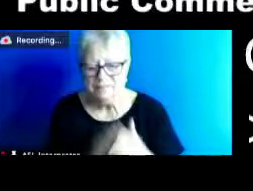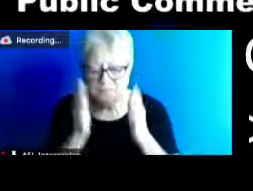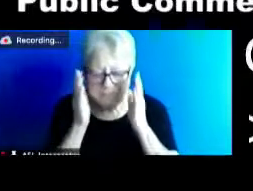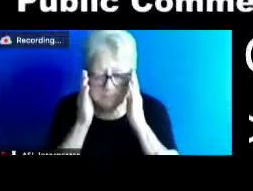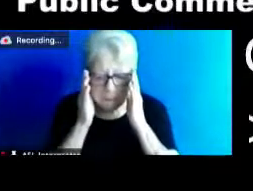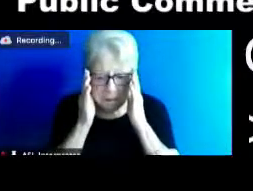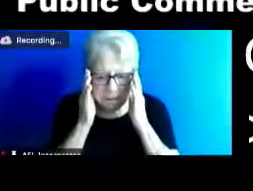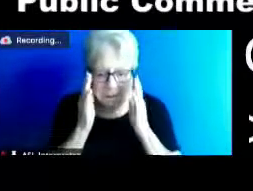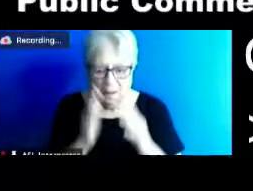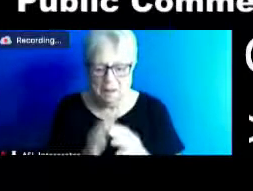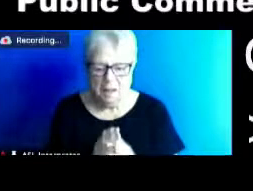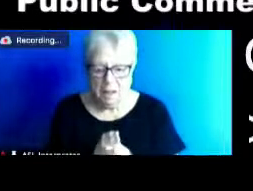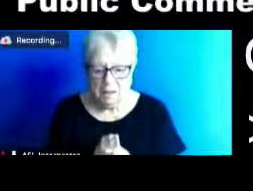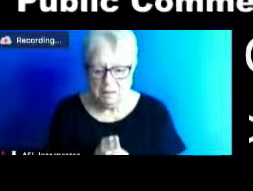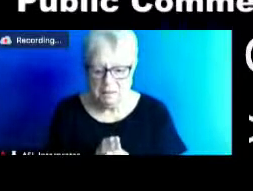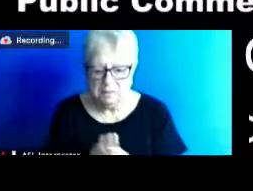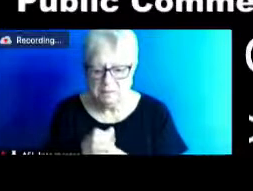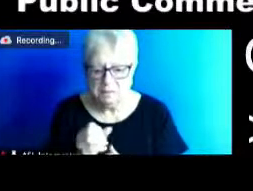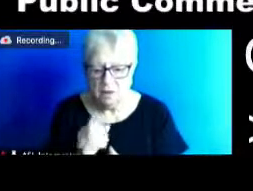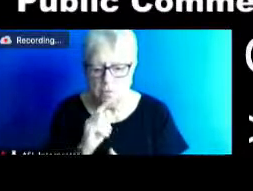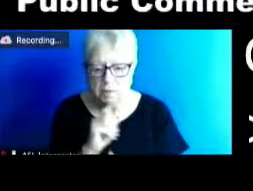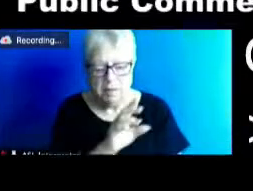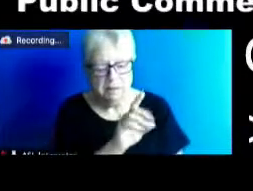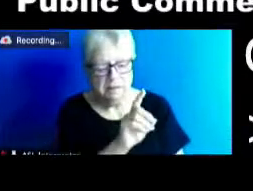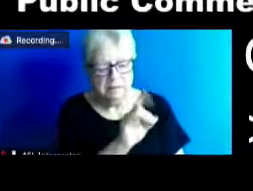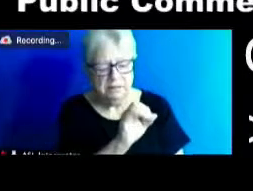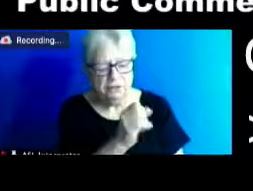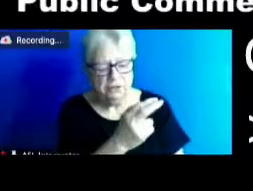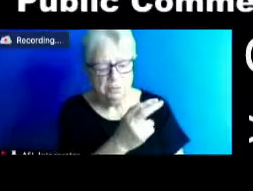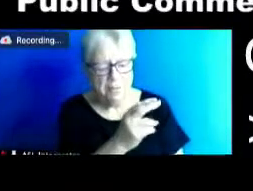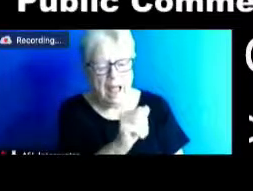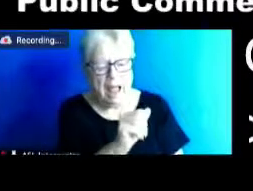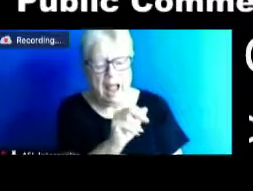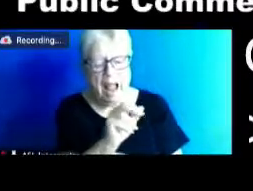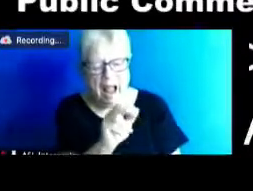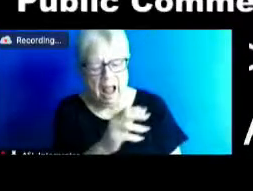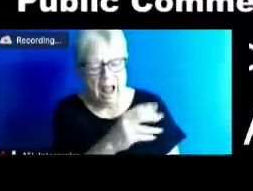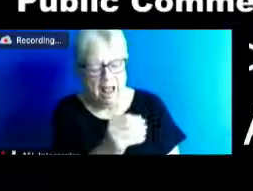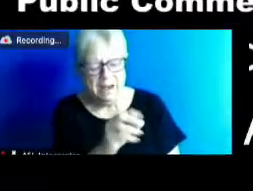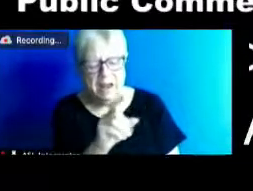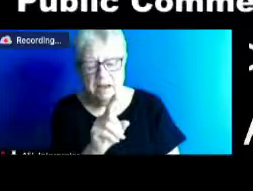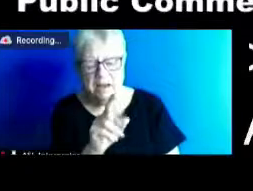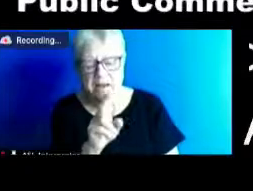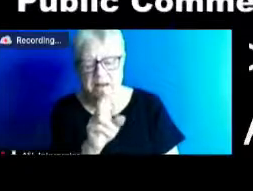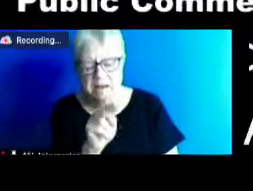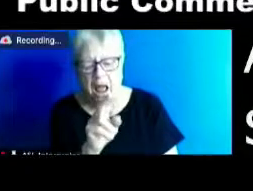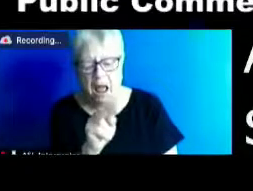the Gibson and Dunn contract, we received some pretty significant